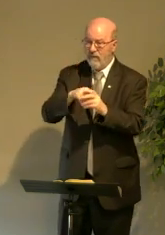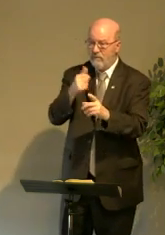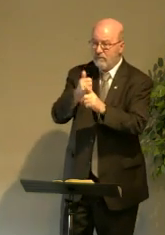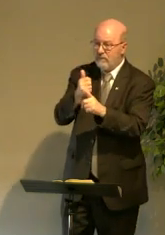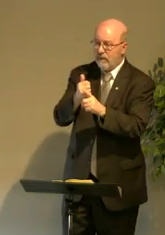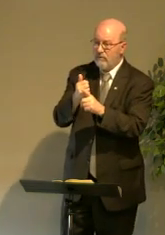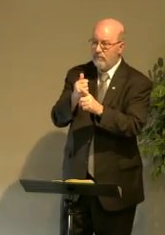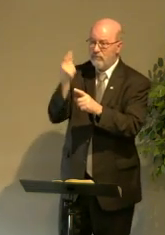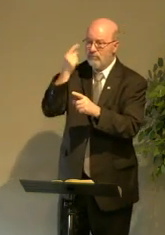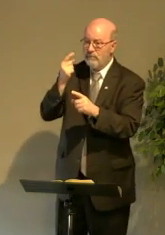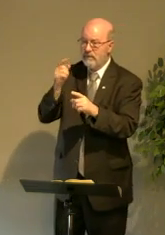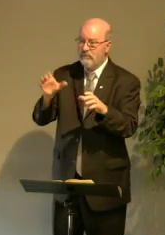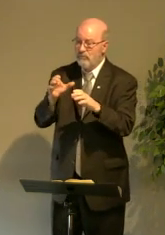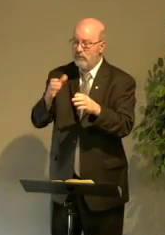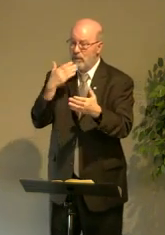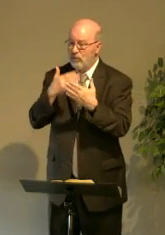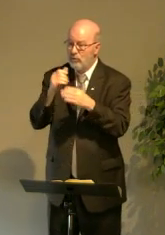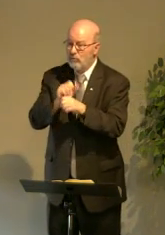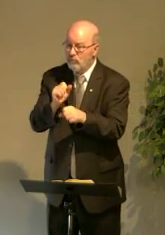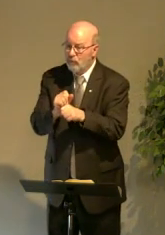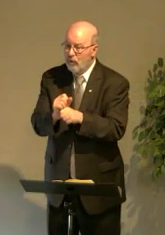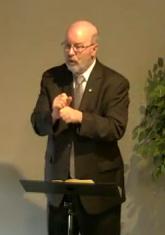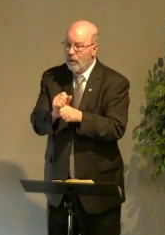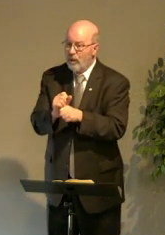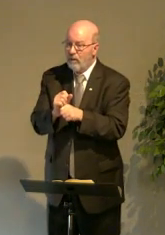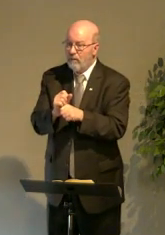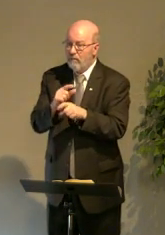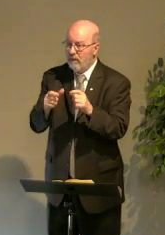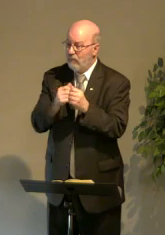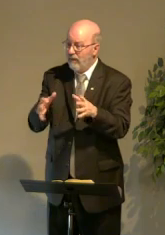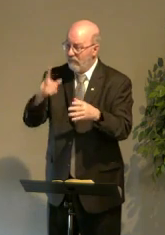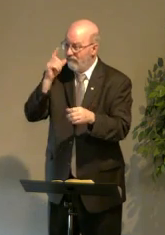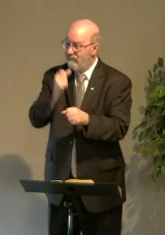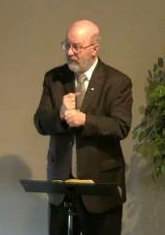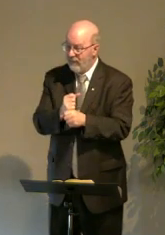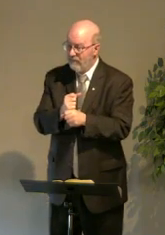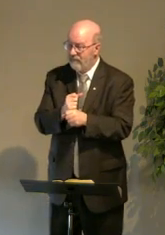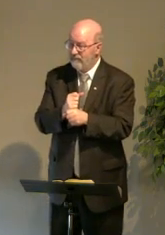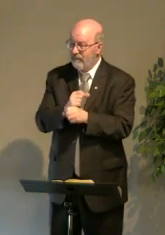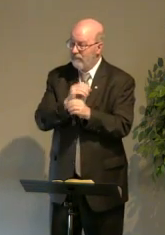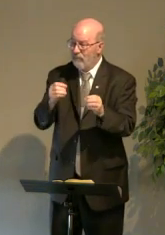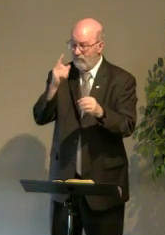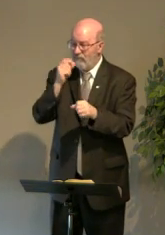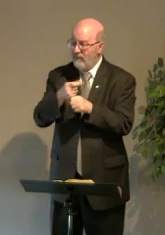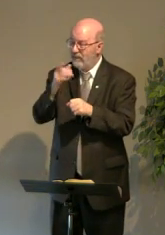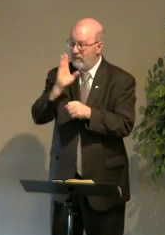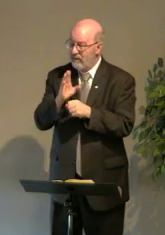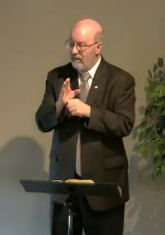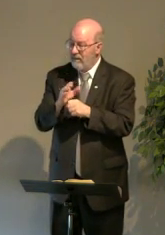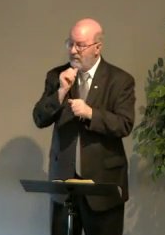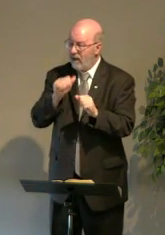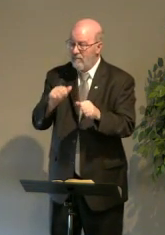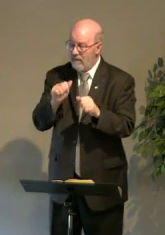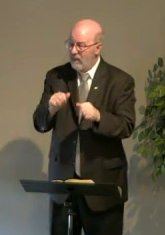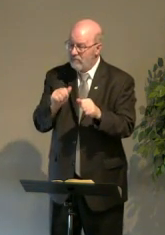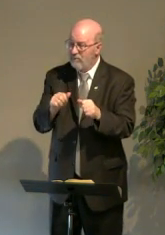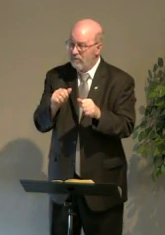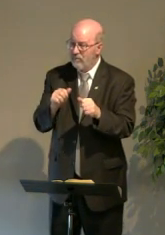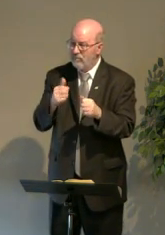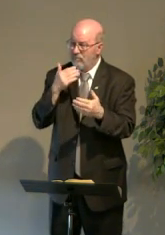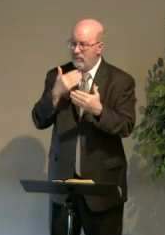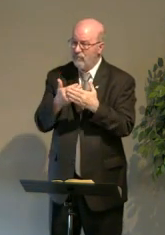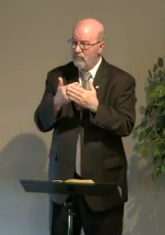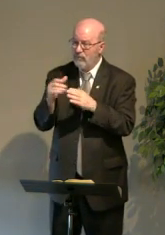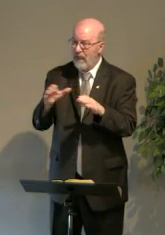themselves for the reason of doing a good work. And it's without faith. They don't have a faith in God. And it's not possible to have a